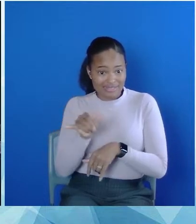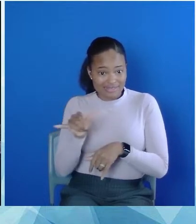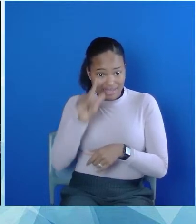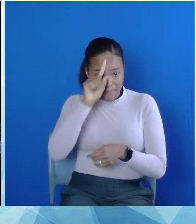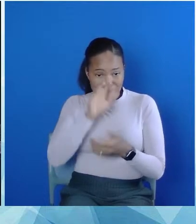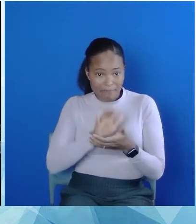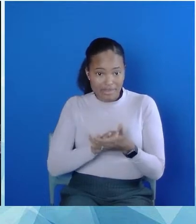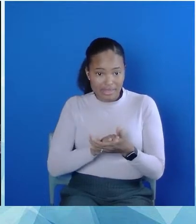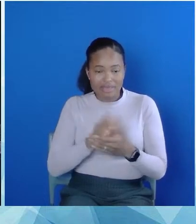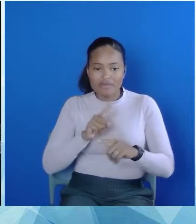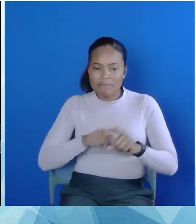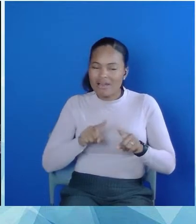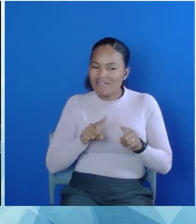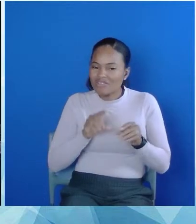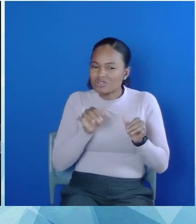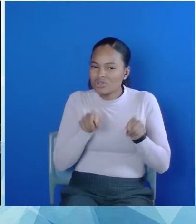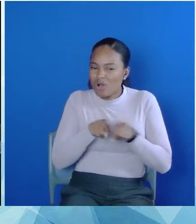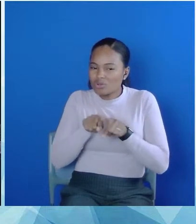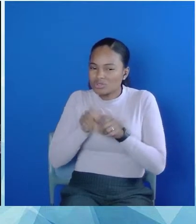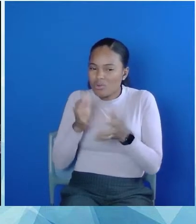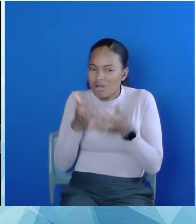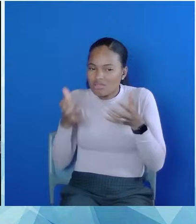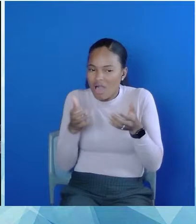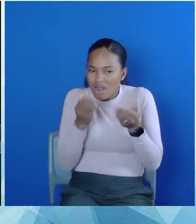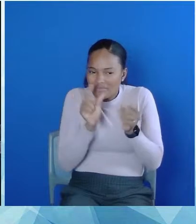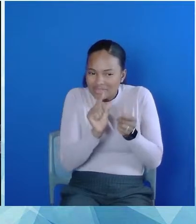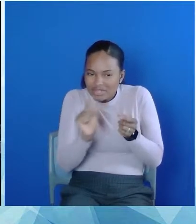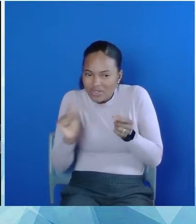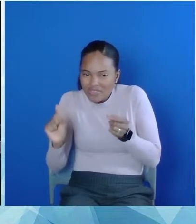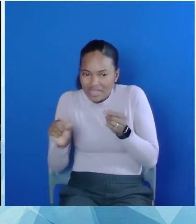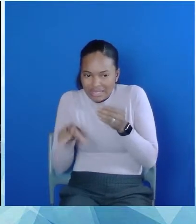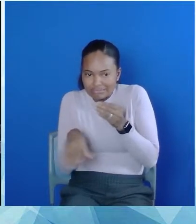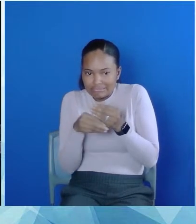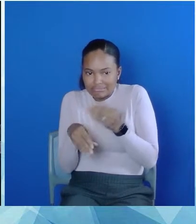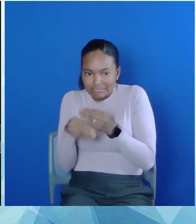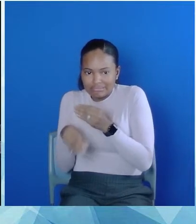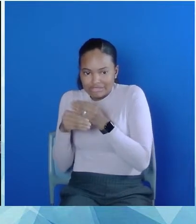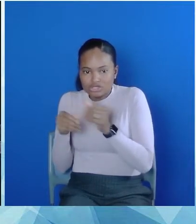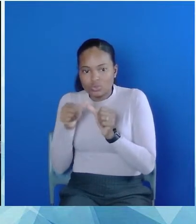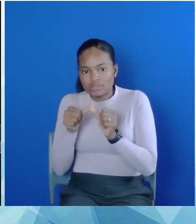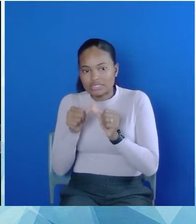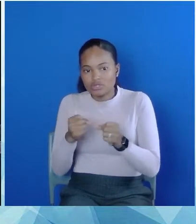will put into there and continue to meet to build that support structure.